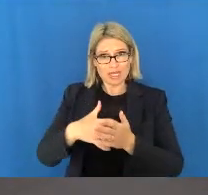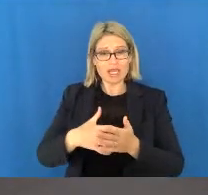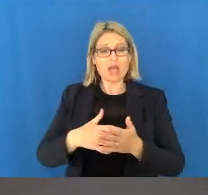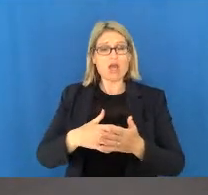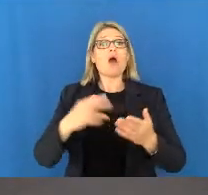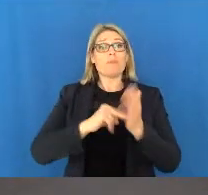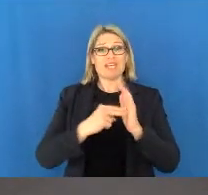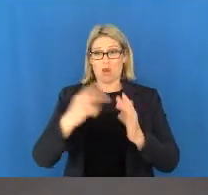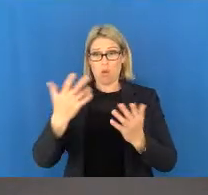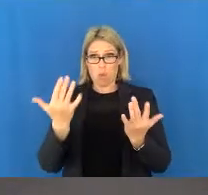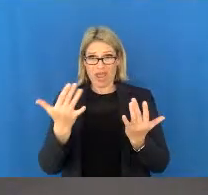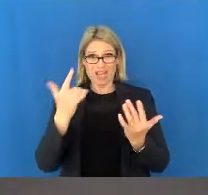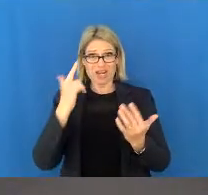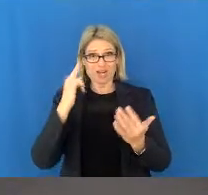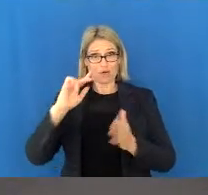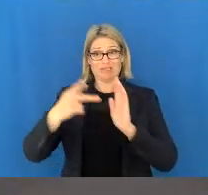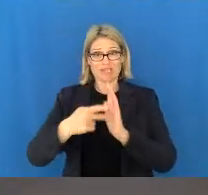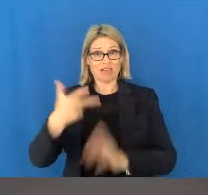vaccine?